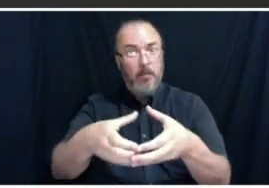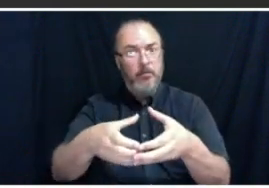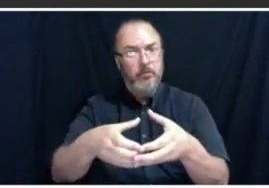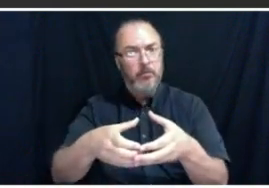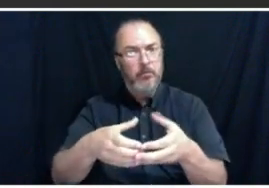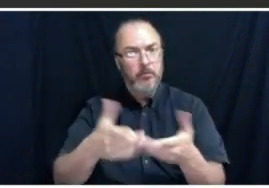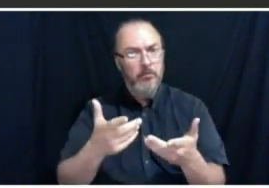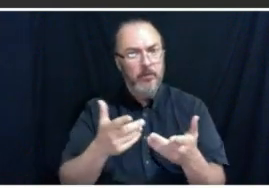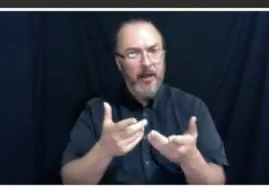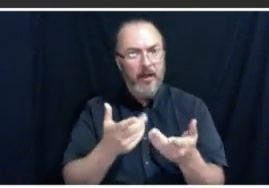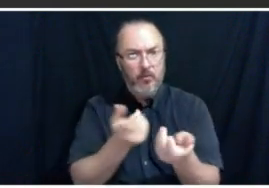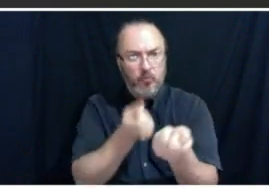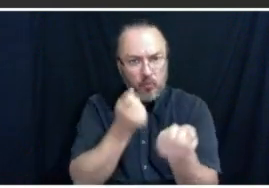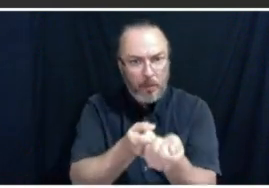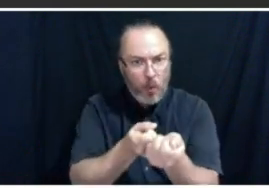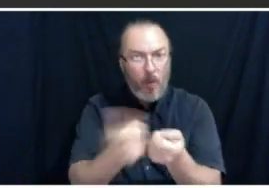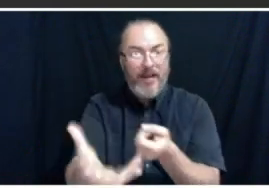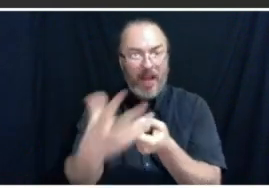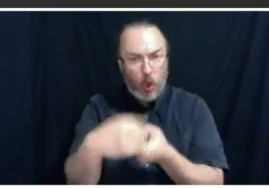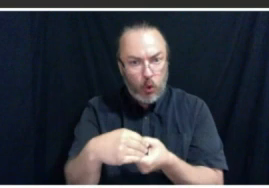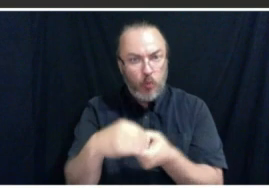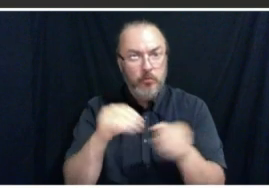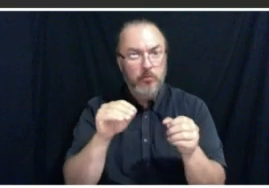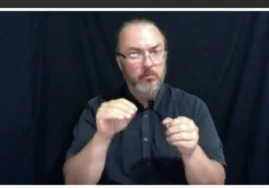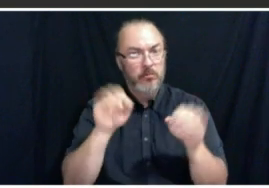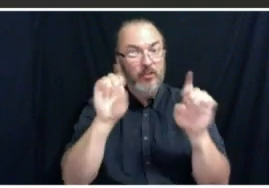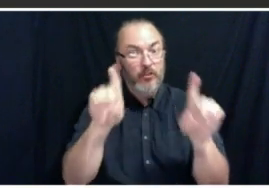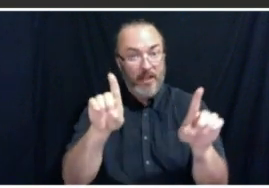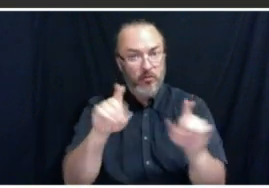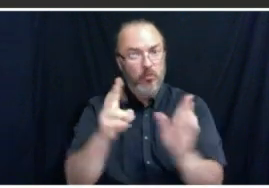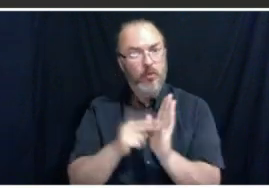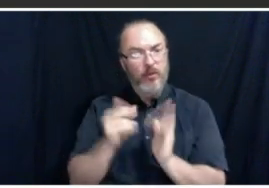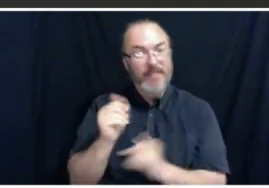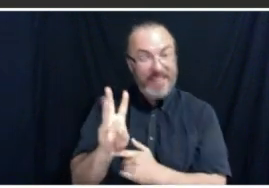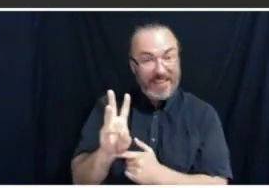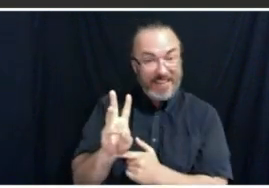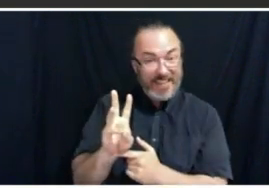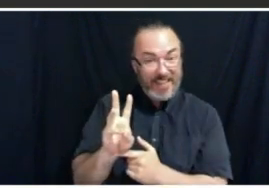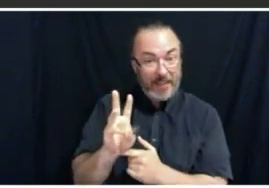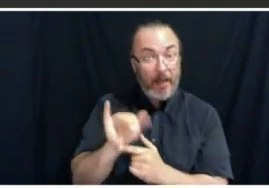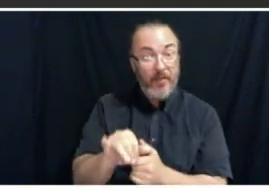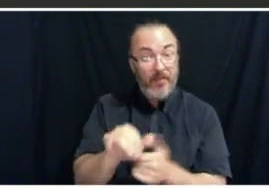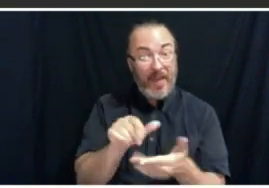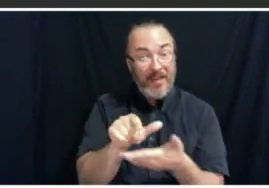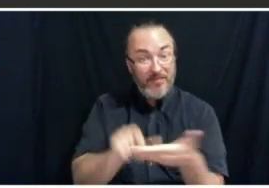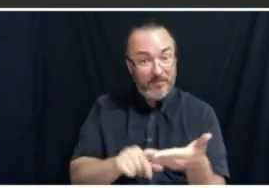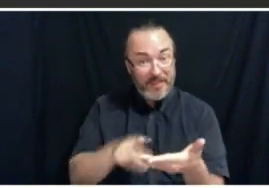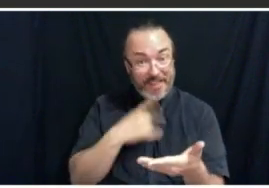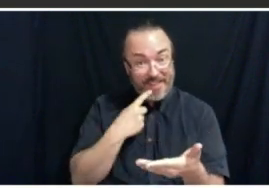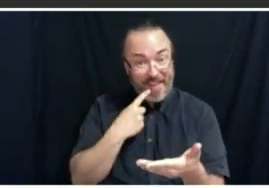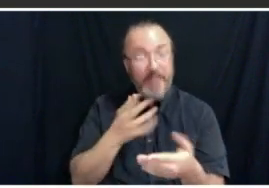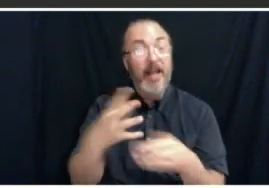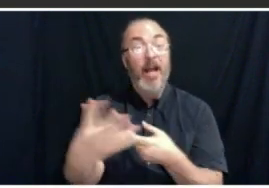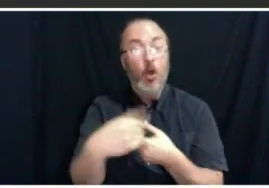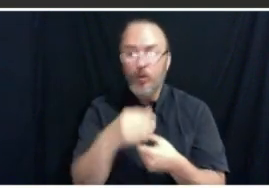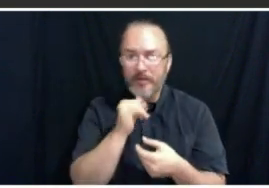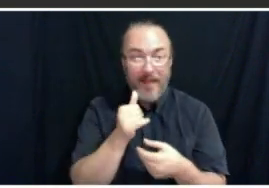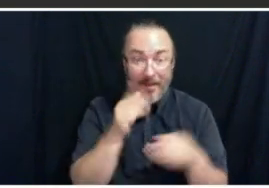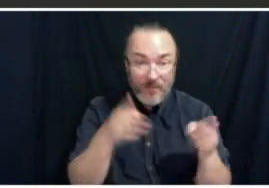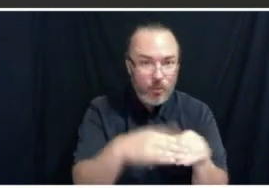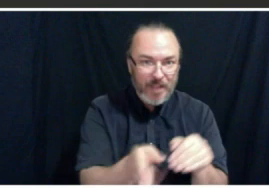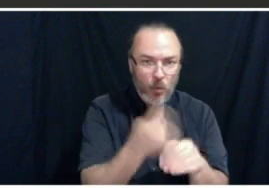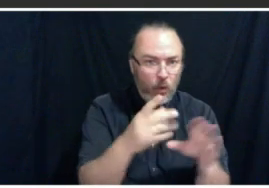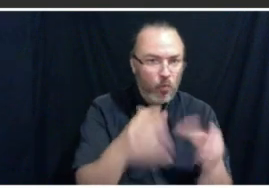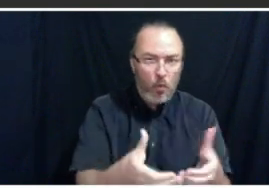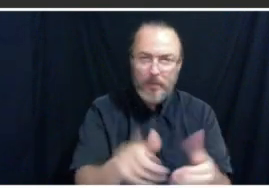Convention's Inclusive Education article in 2016. What did that comment say? It pointed out that inclusion is not about one group. The